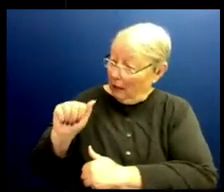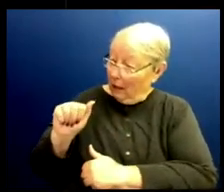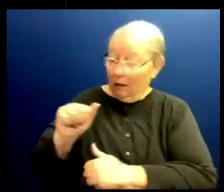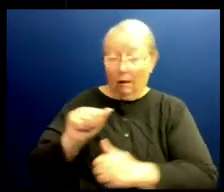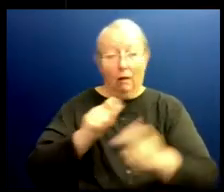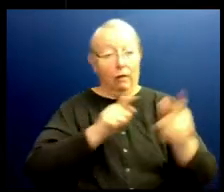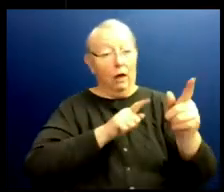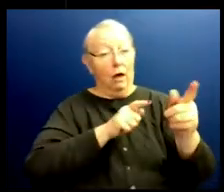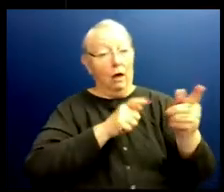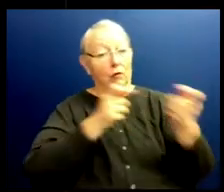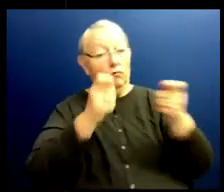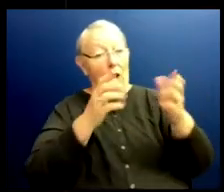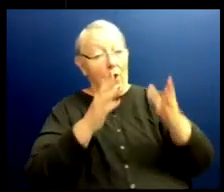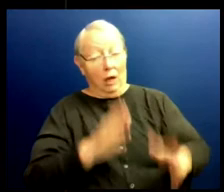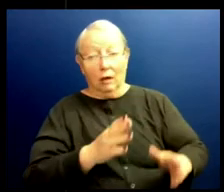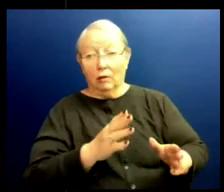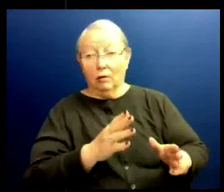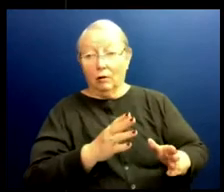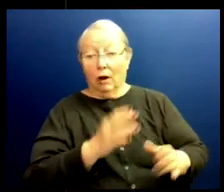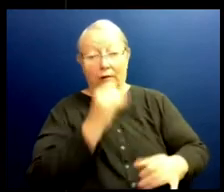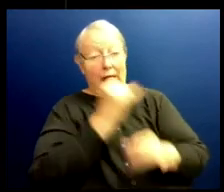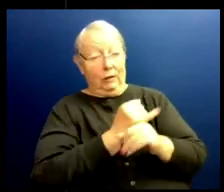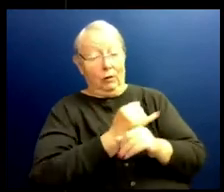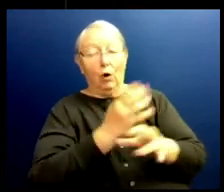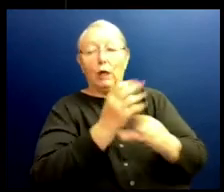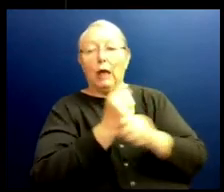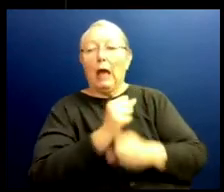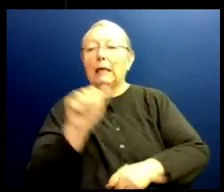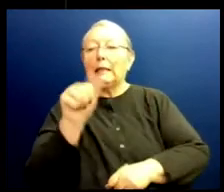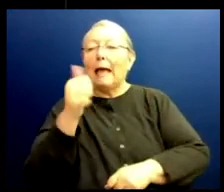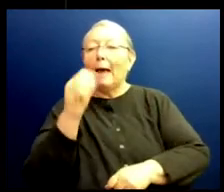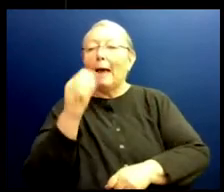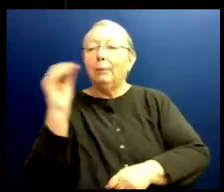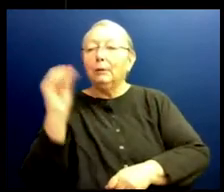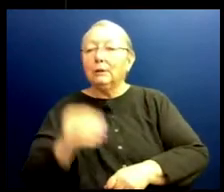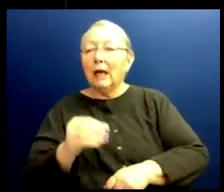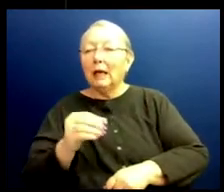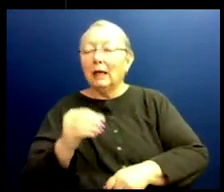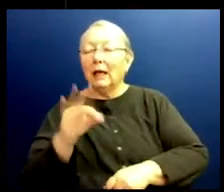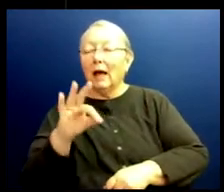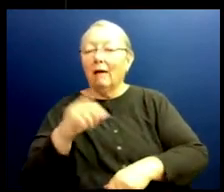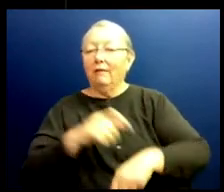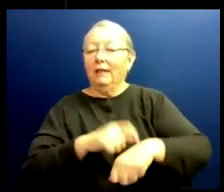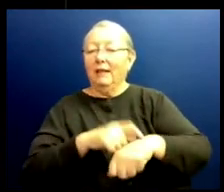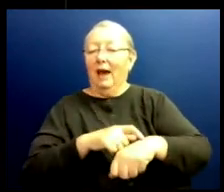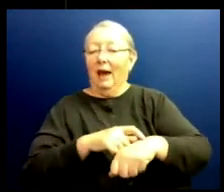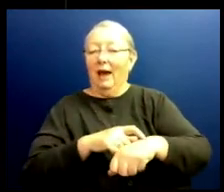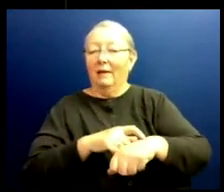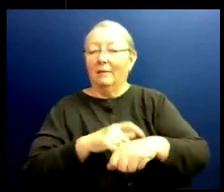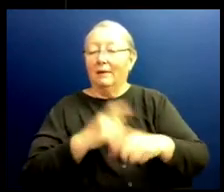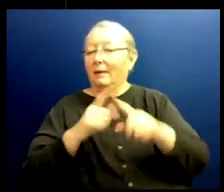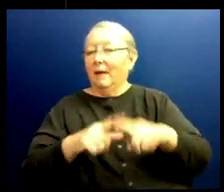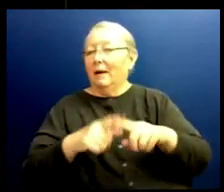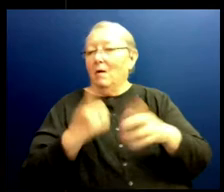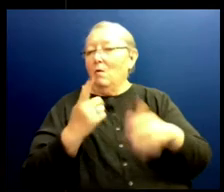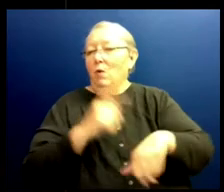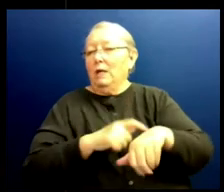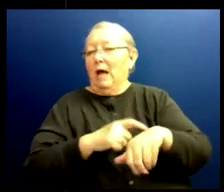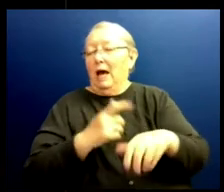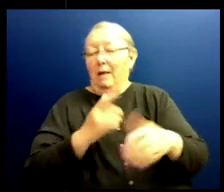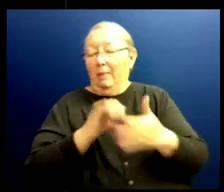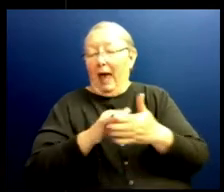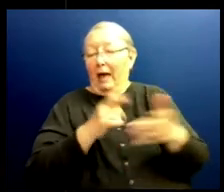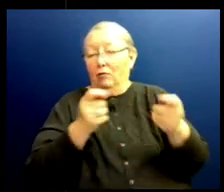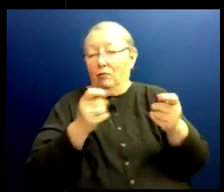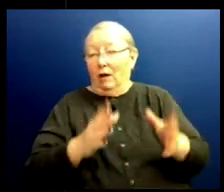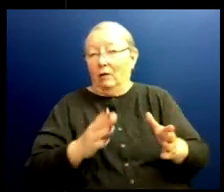the telescope time to do as he or she chooses. And I thought with some young